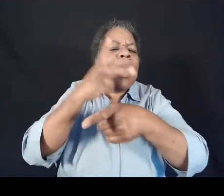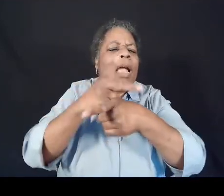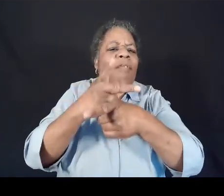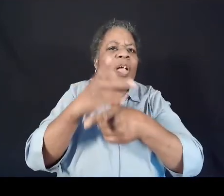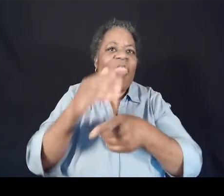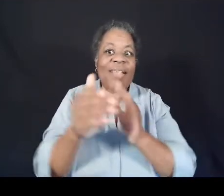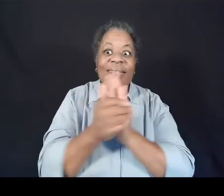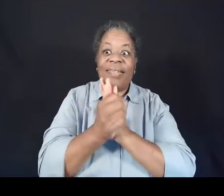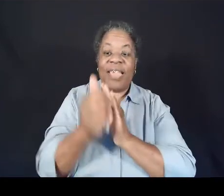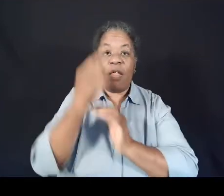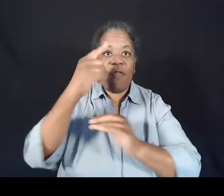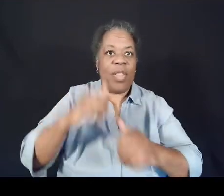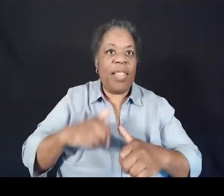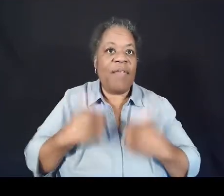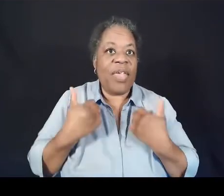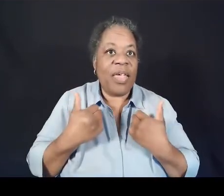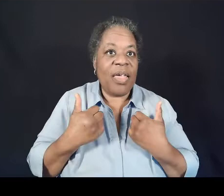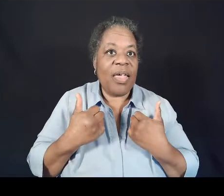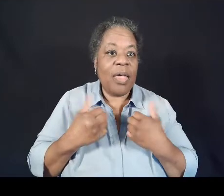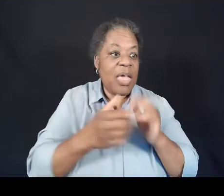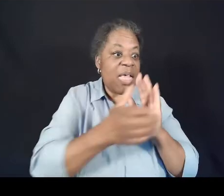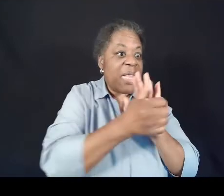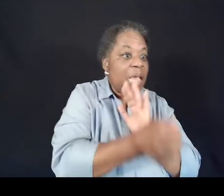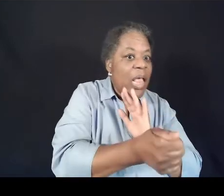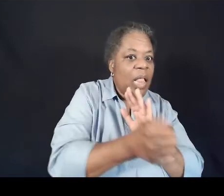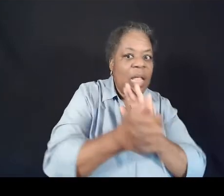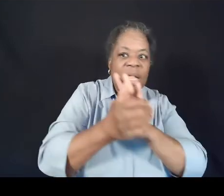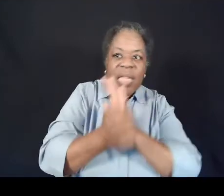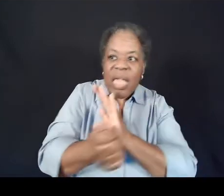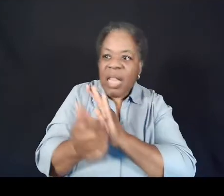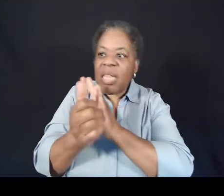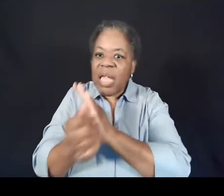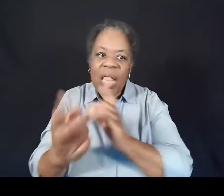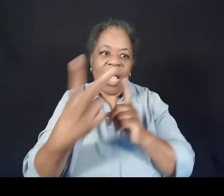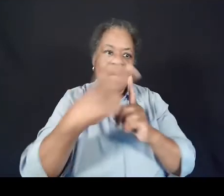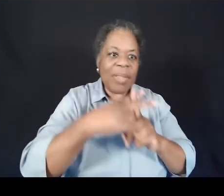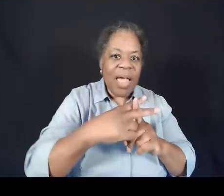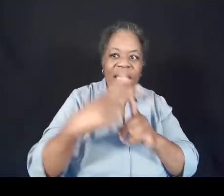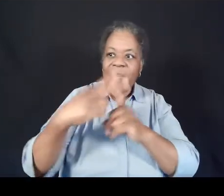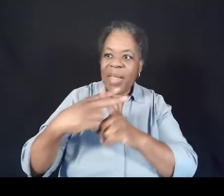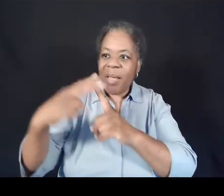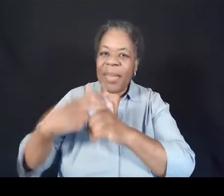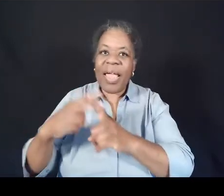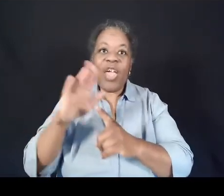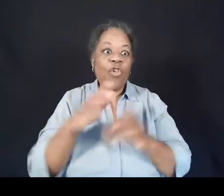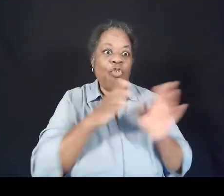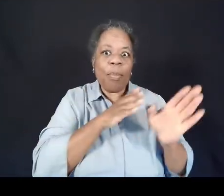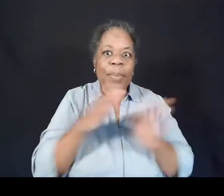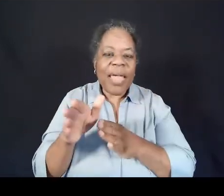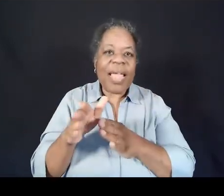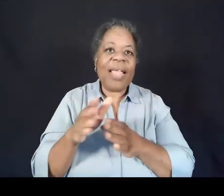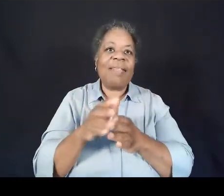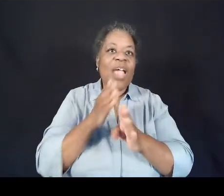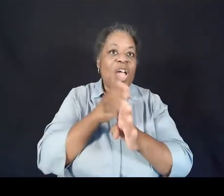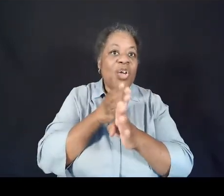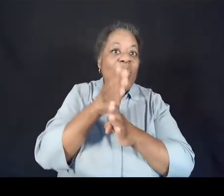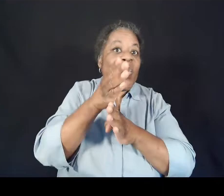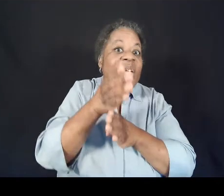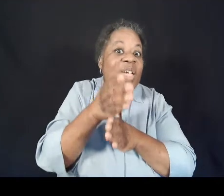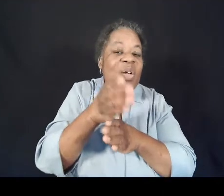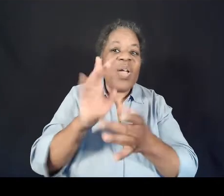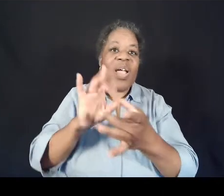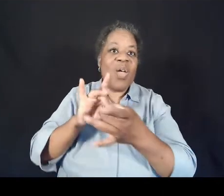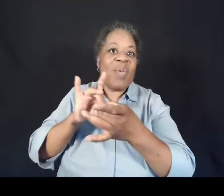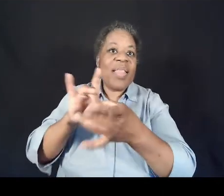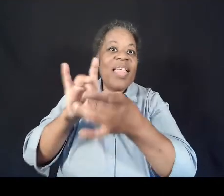If you put these skills into practice, your plans, your career, your relationships will likely go